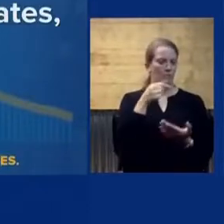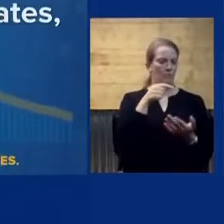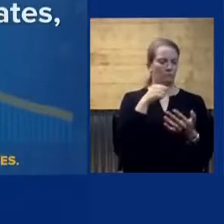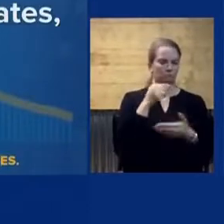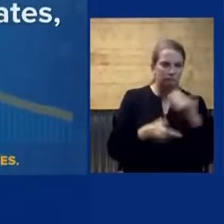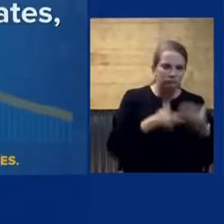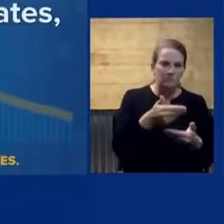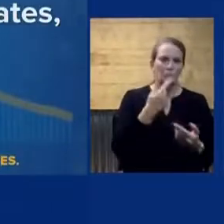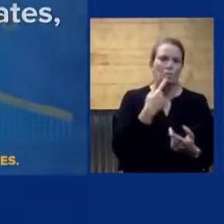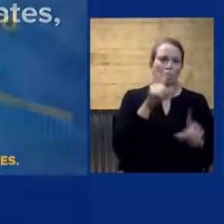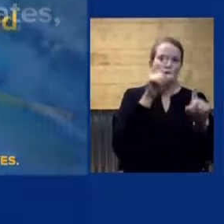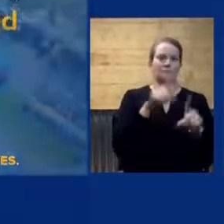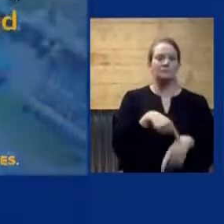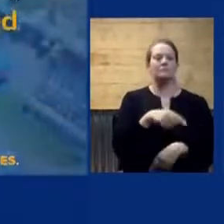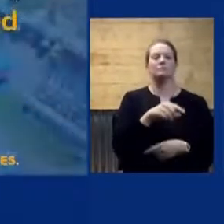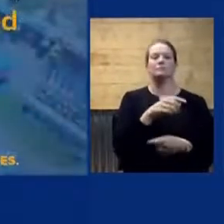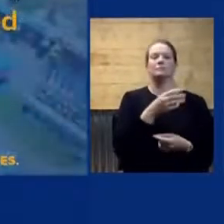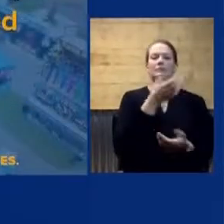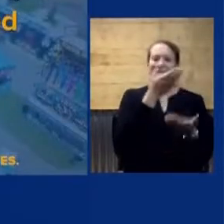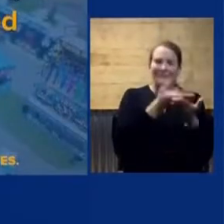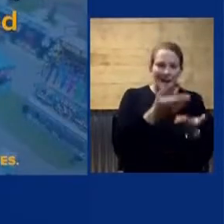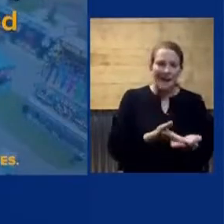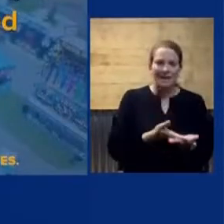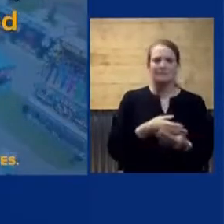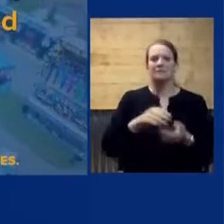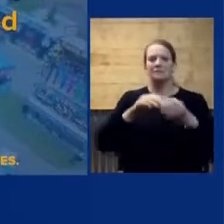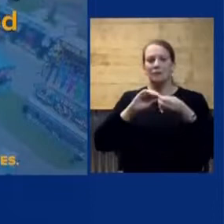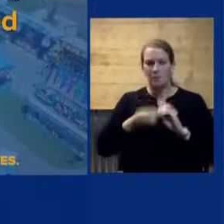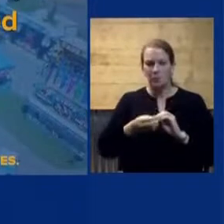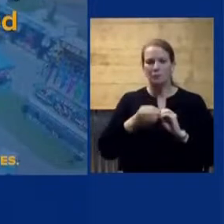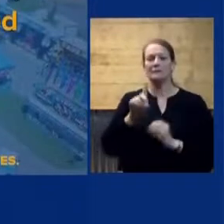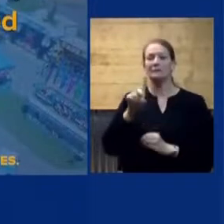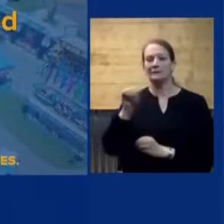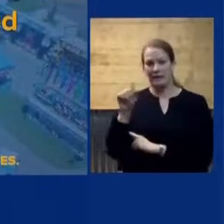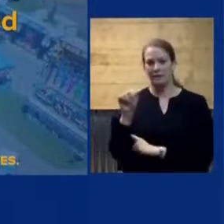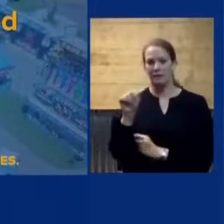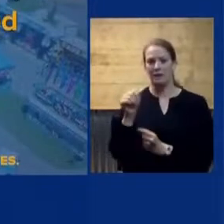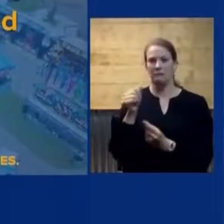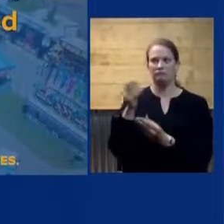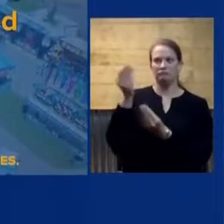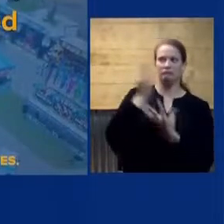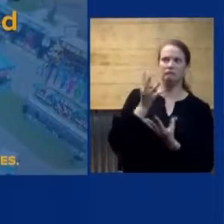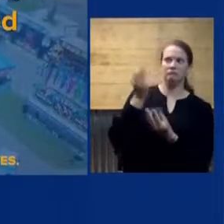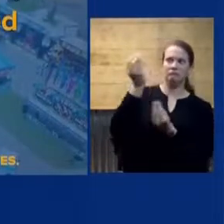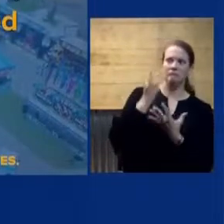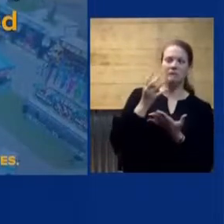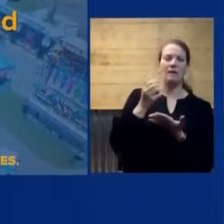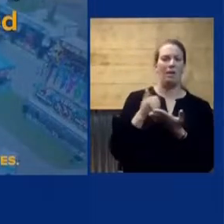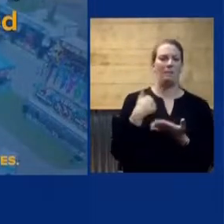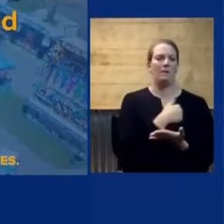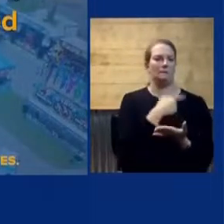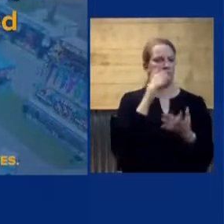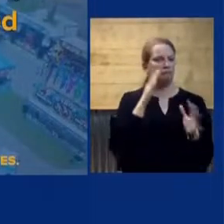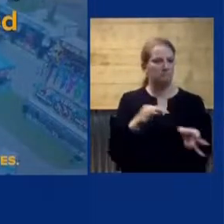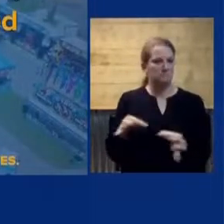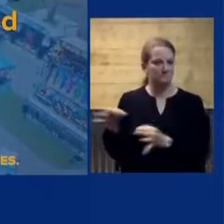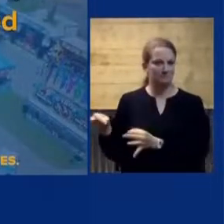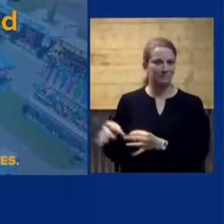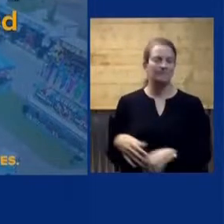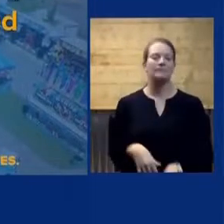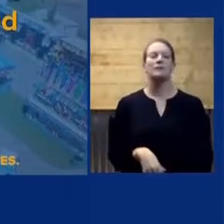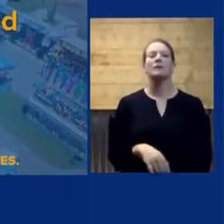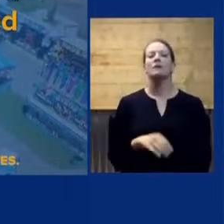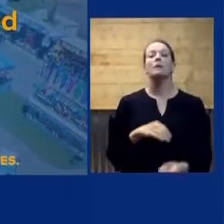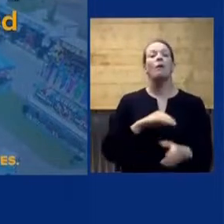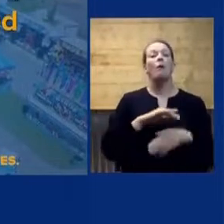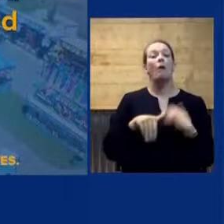to do that, following the data, following the facts, which informs our reopening. All county fairs will be